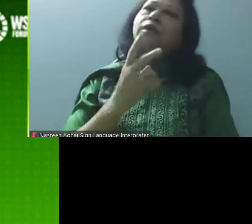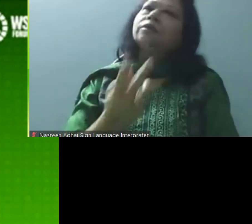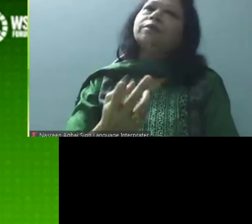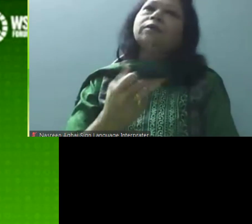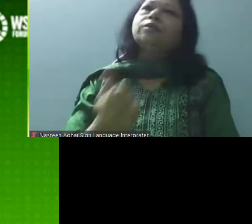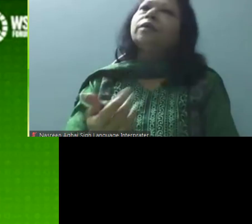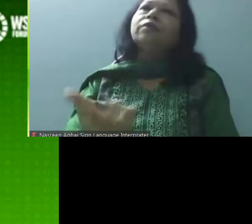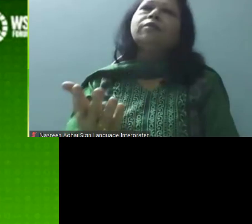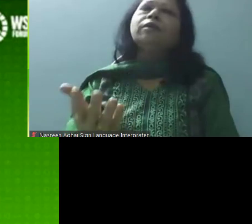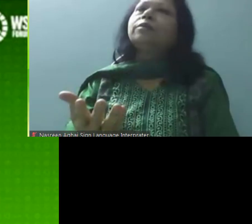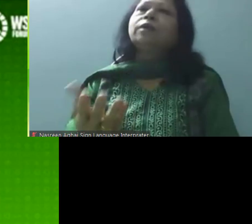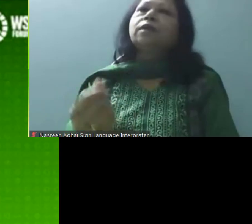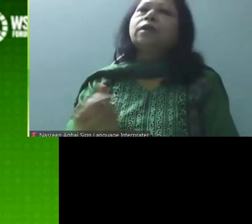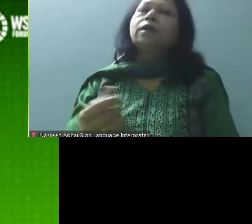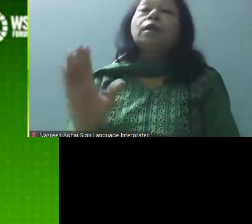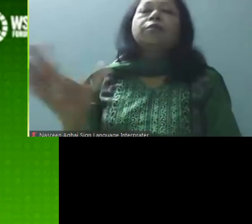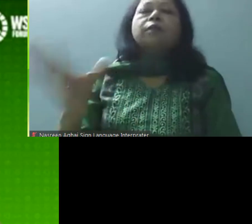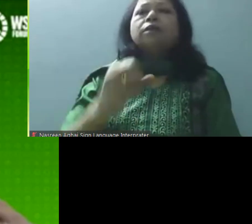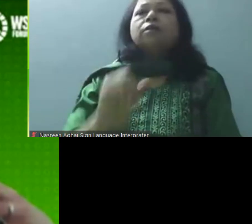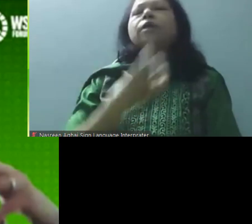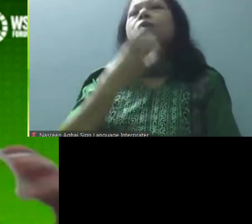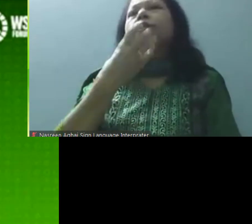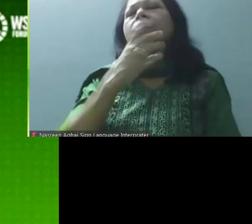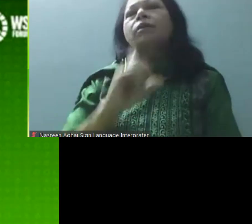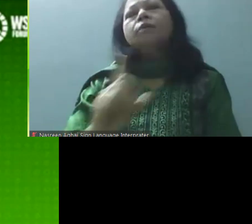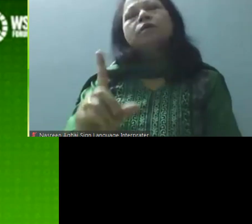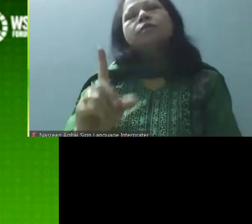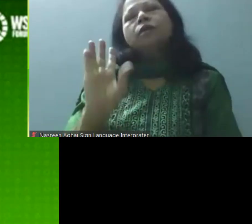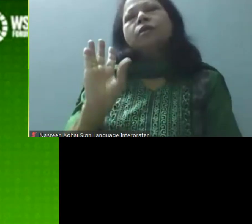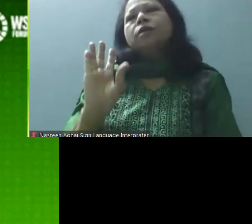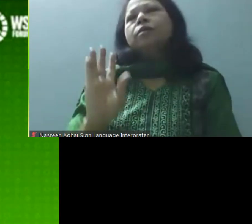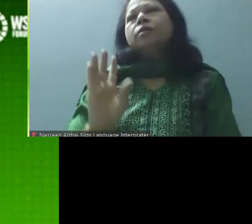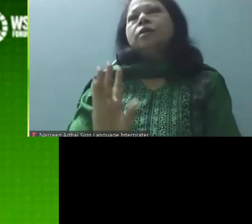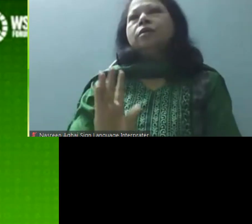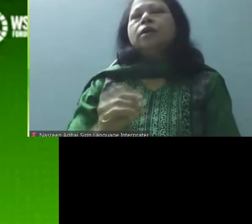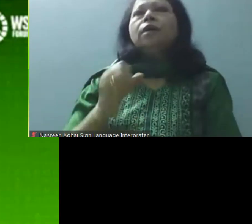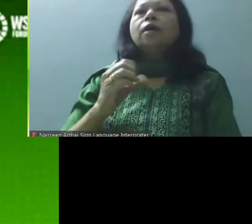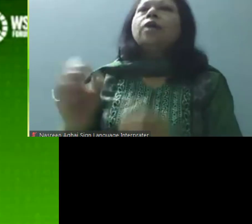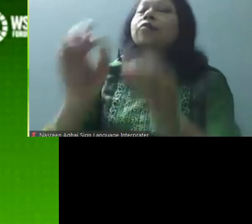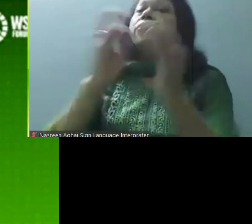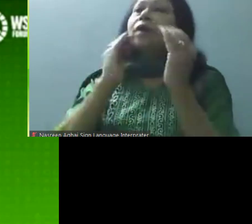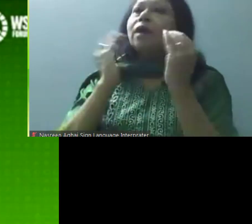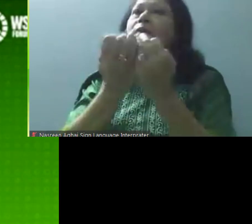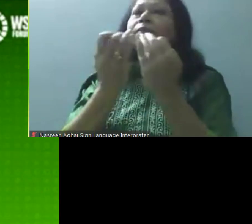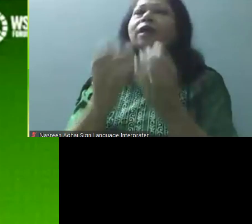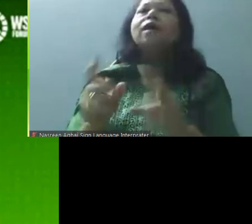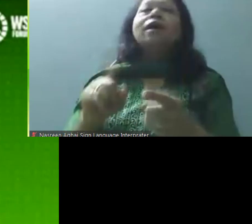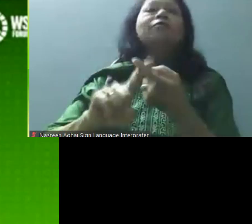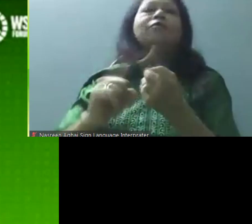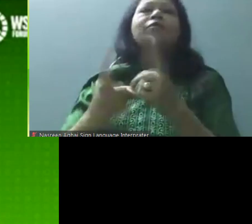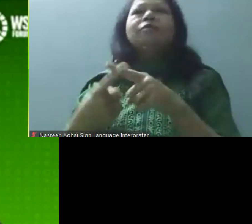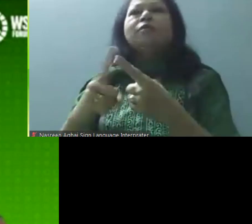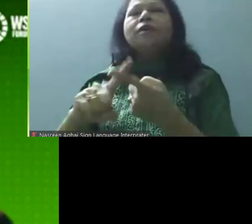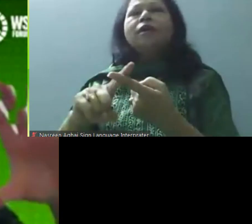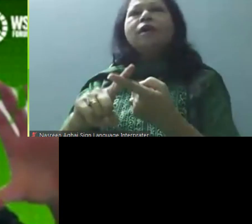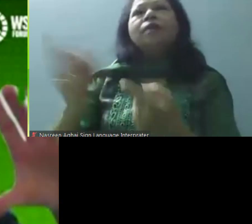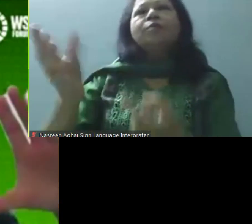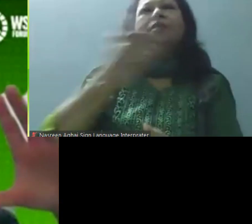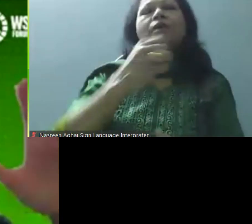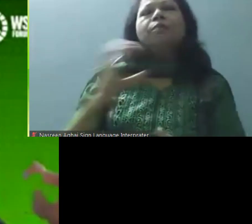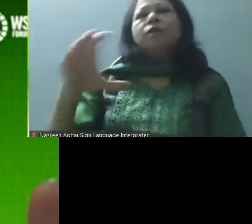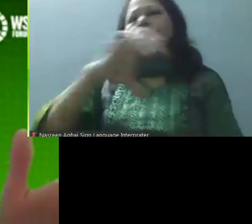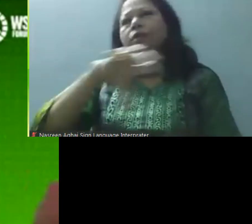do, as well as to generate speech so that you can communicate with your doctors, your family, your friends around you. OptiKey